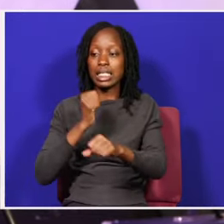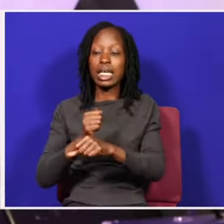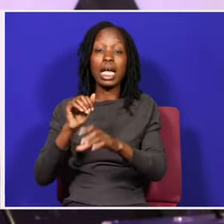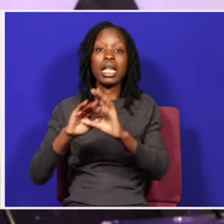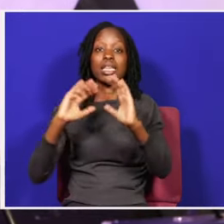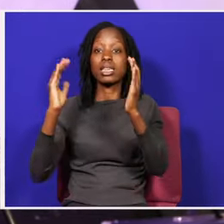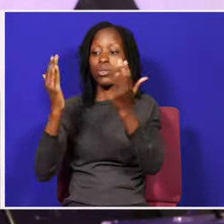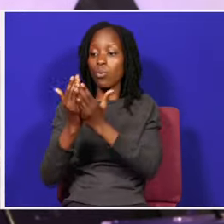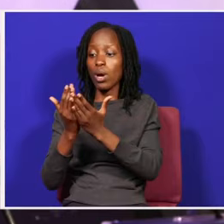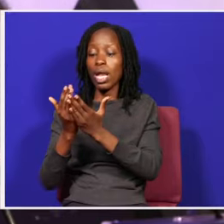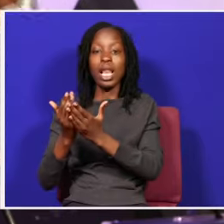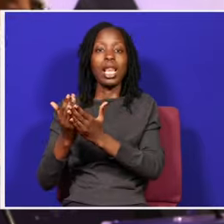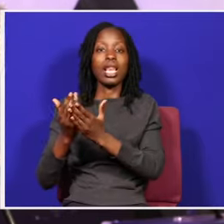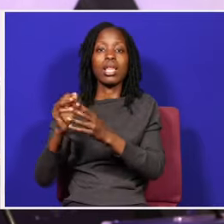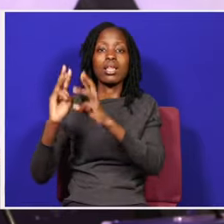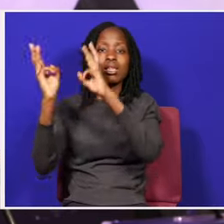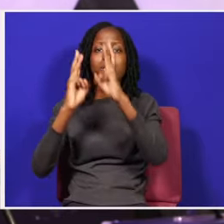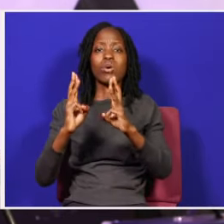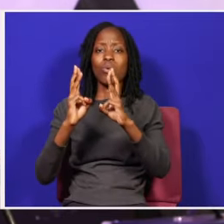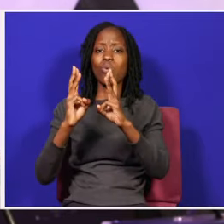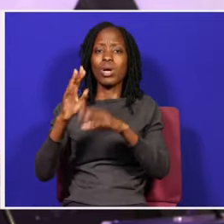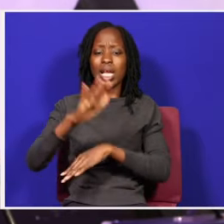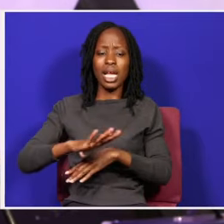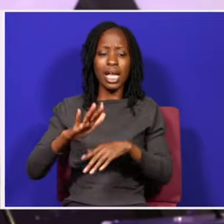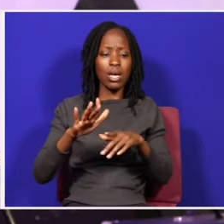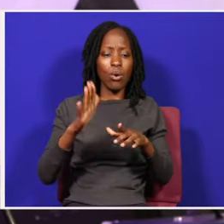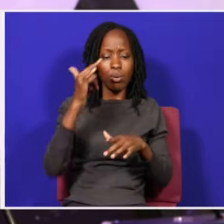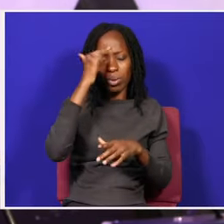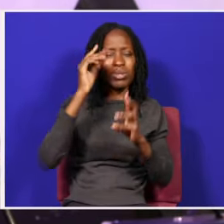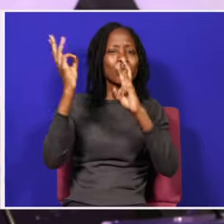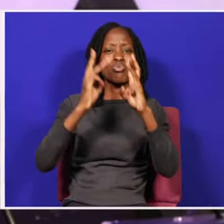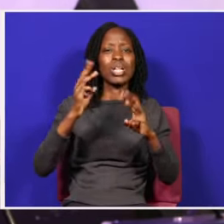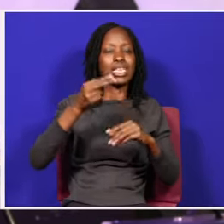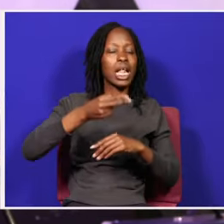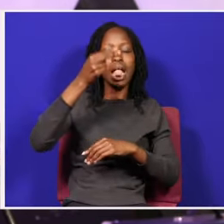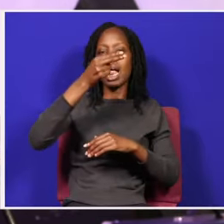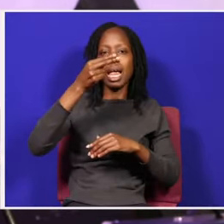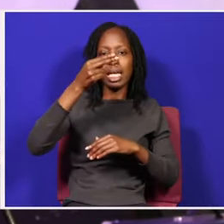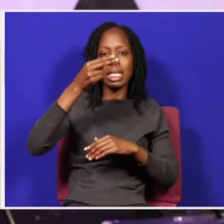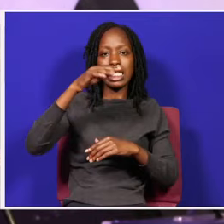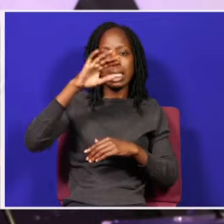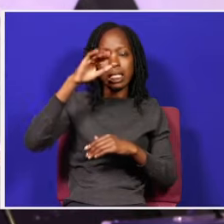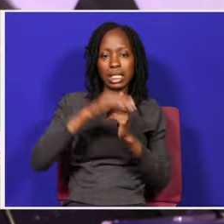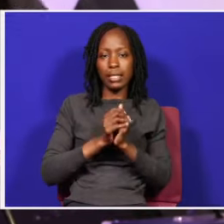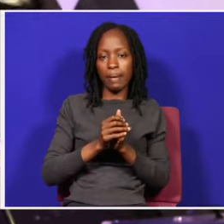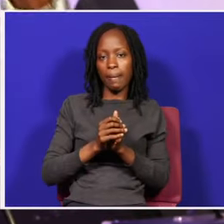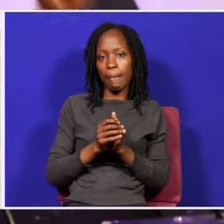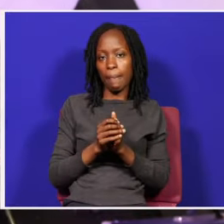the world, that we'd reached temperatures we've never reached before. The situation with respect